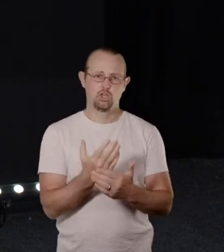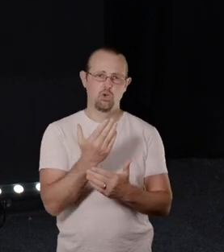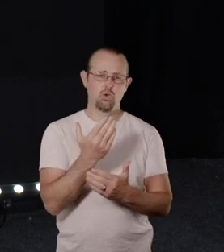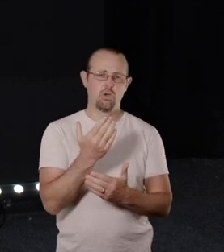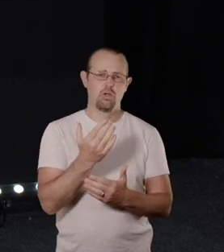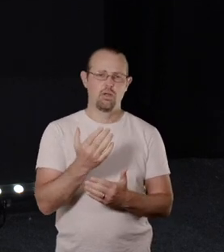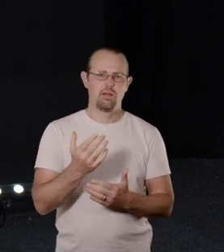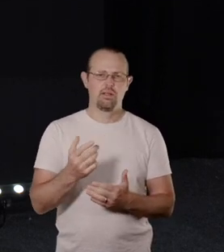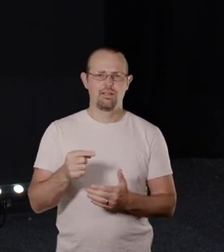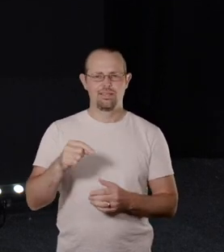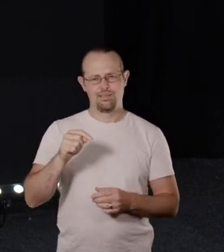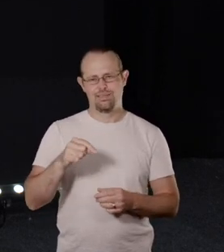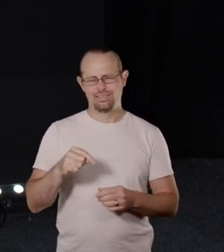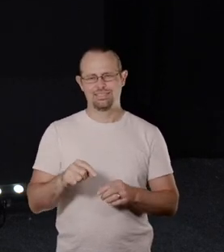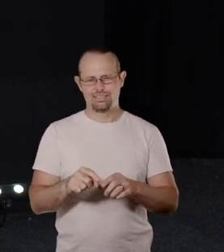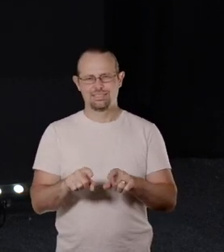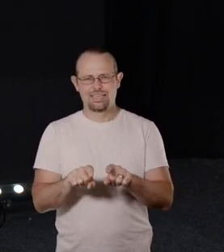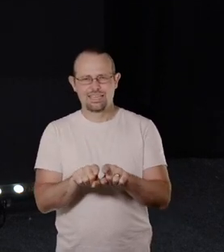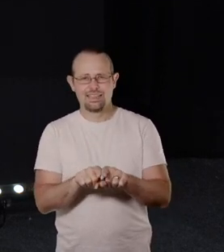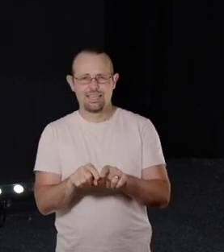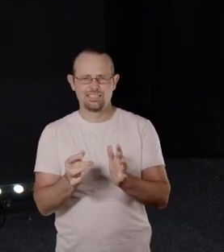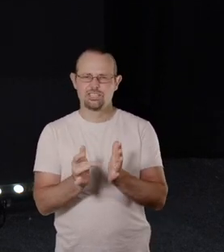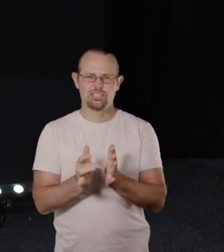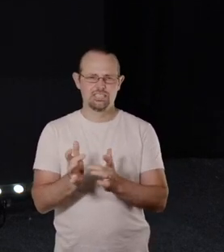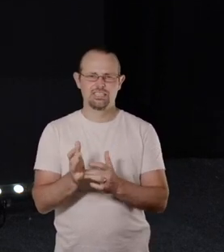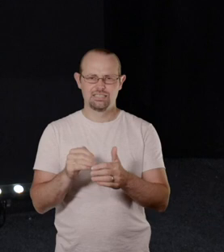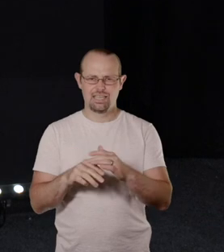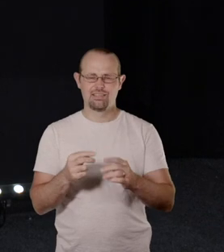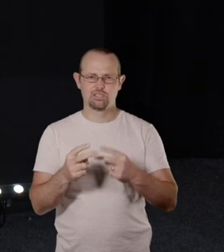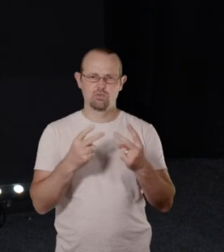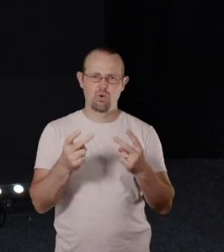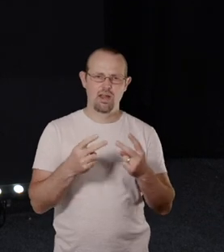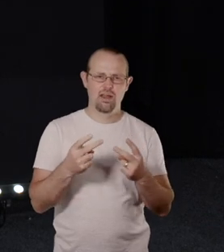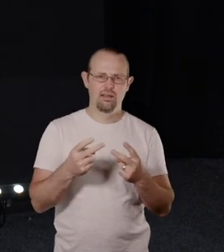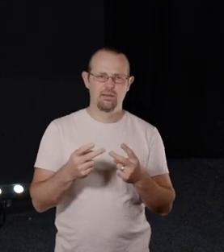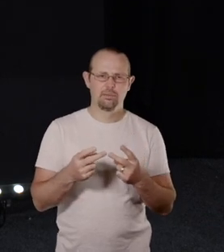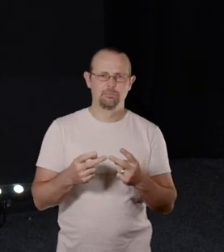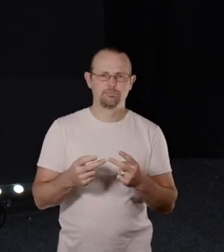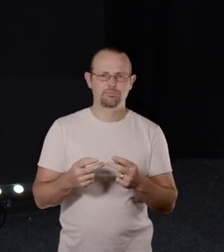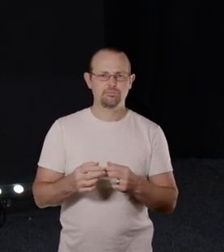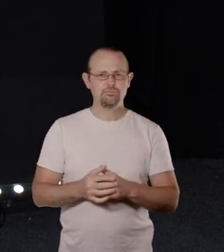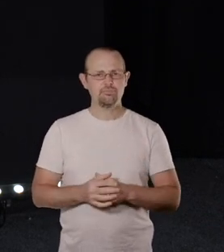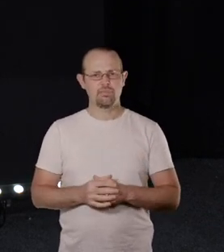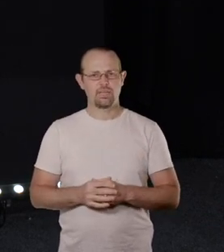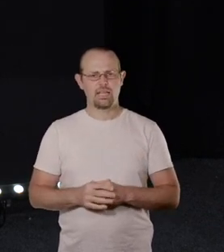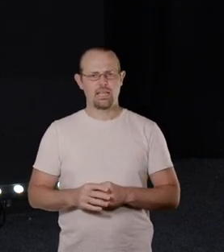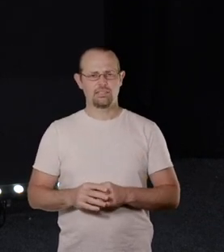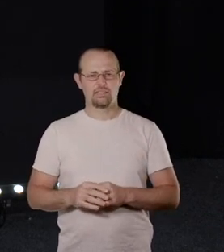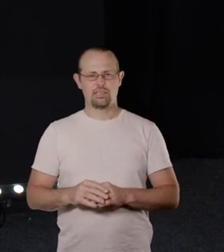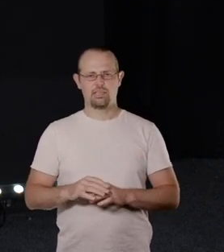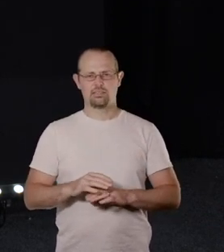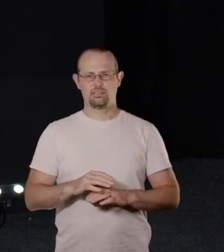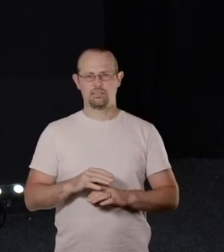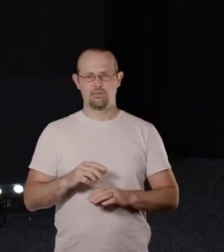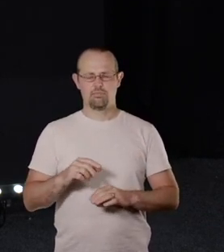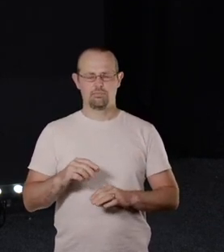Old Testament story. And some of you might be thinking, oh no, I'm not going to get superstitious like that. It's not a superstition. It's